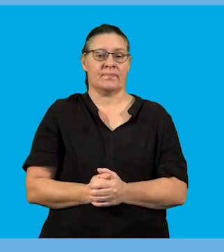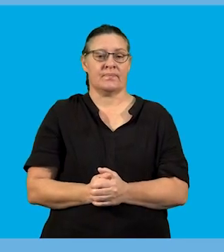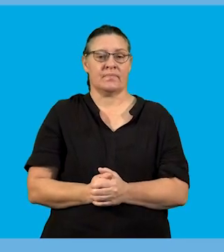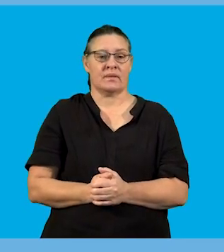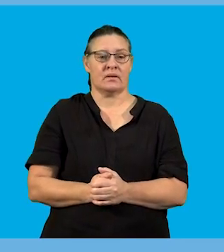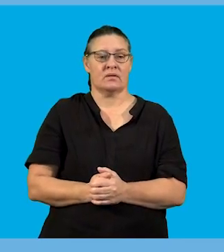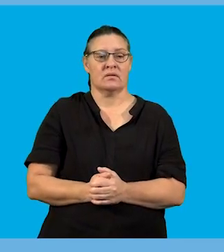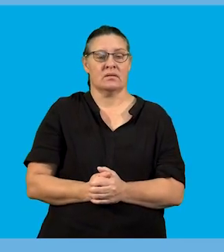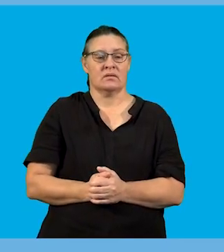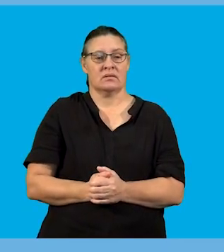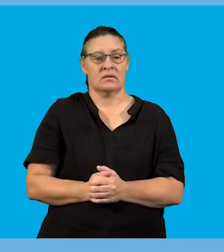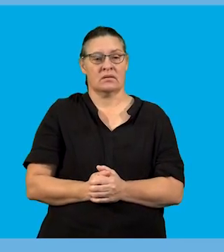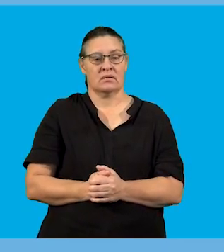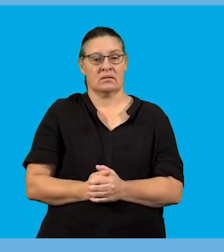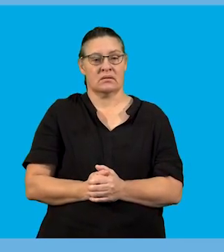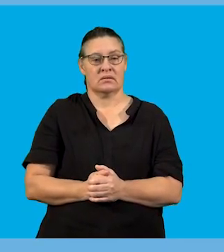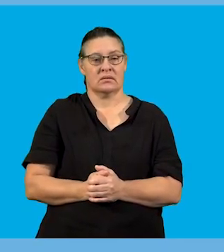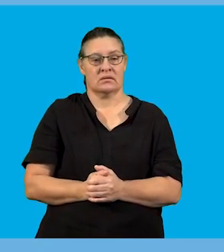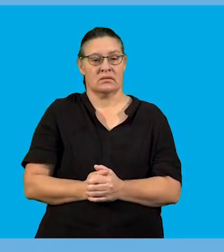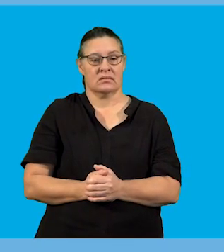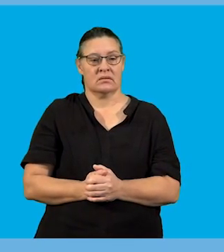So our periodic table,